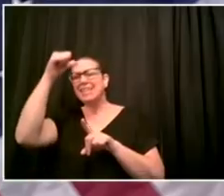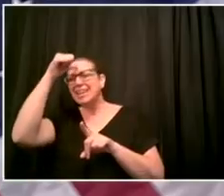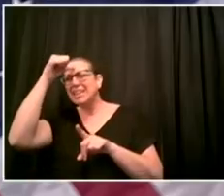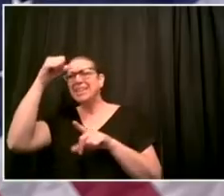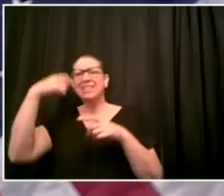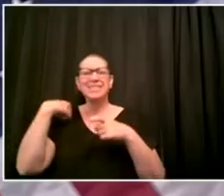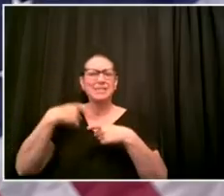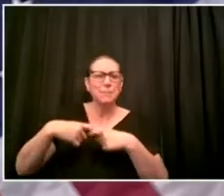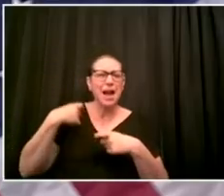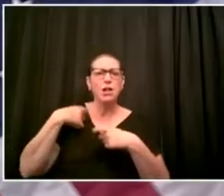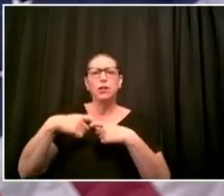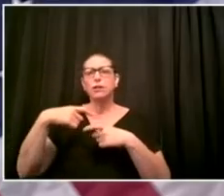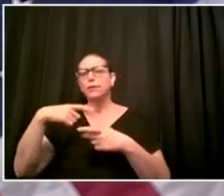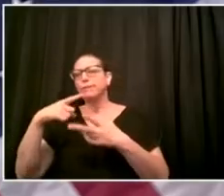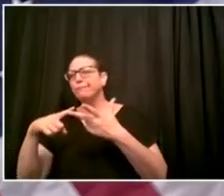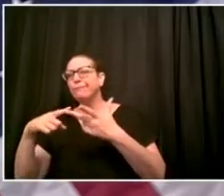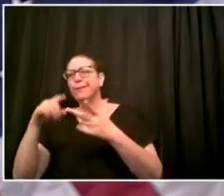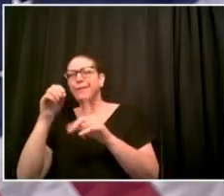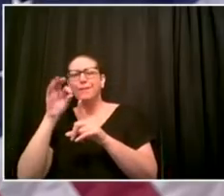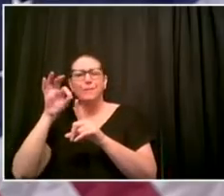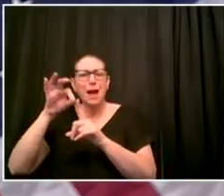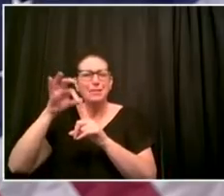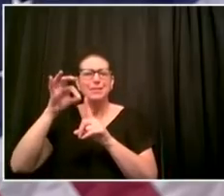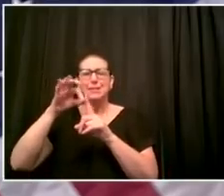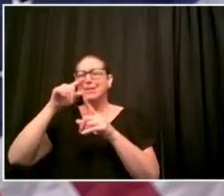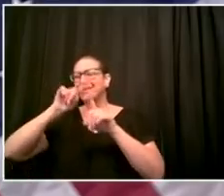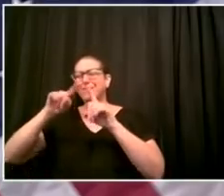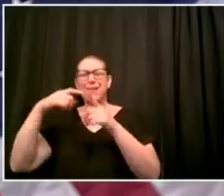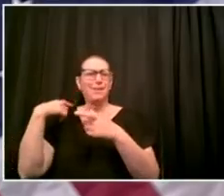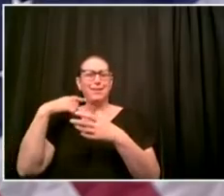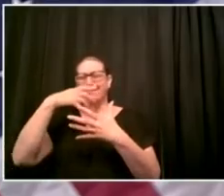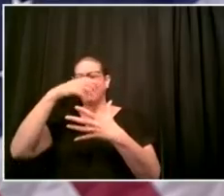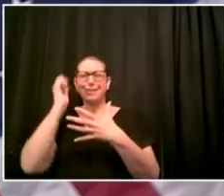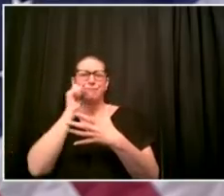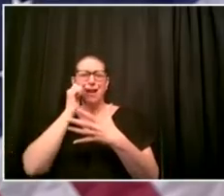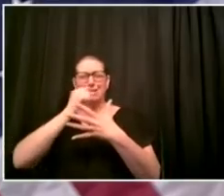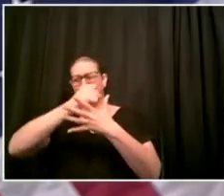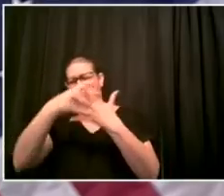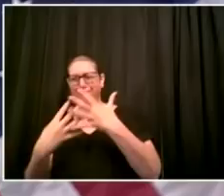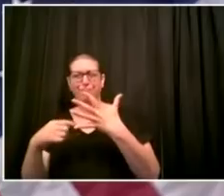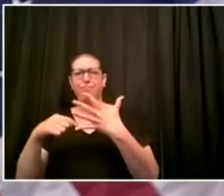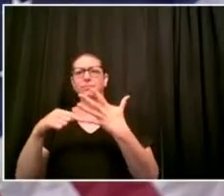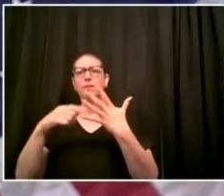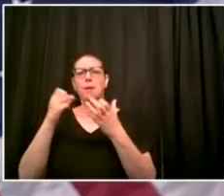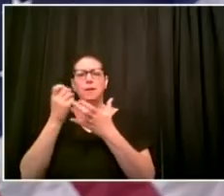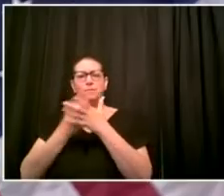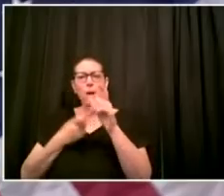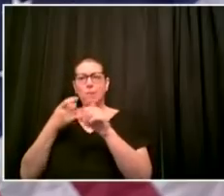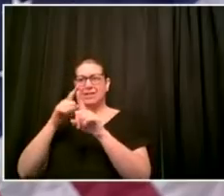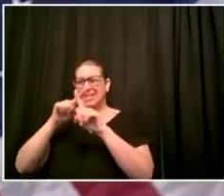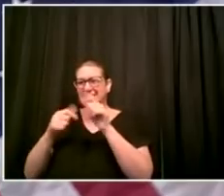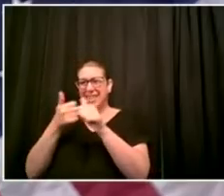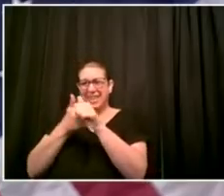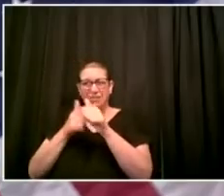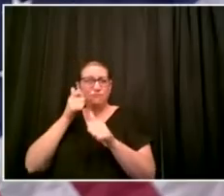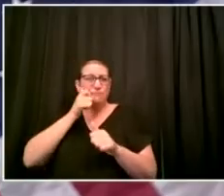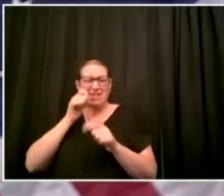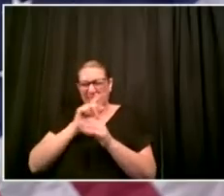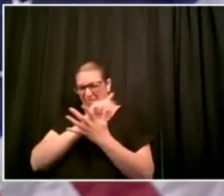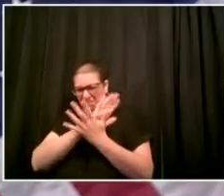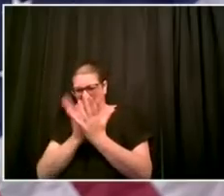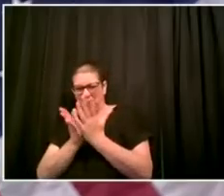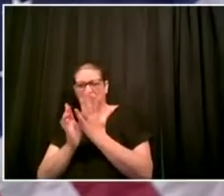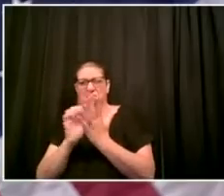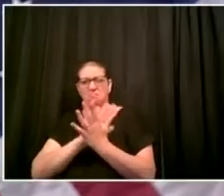say that again? Do you have any statistic that community-wise, every community, how many people they lost?